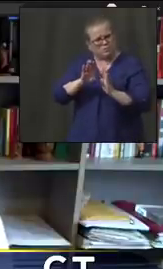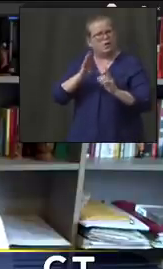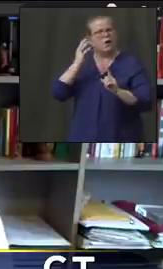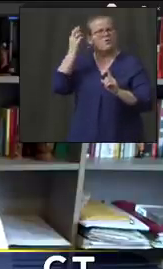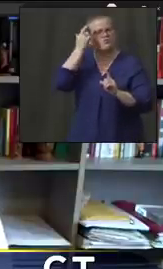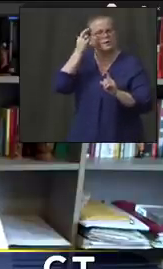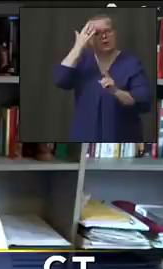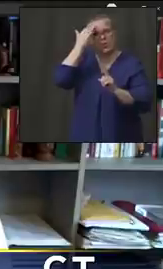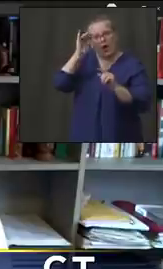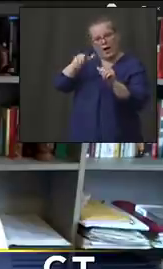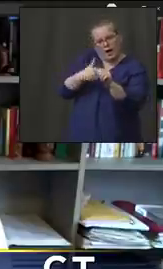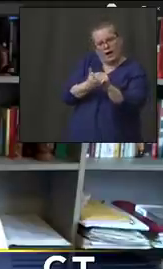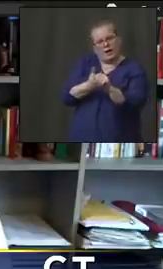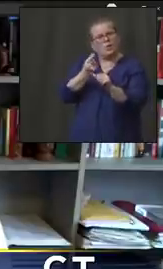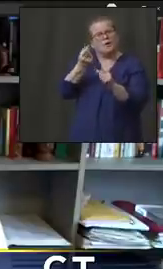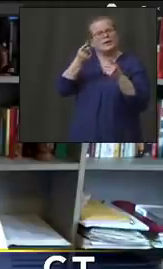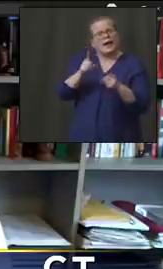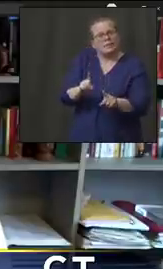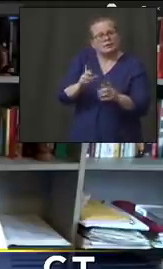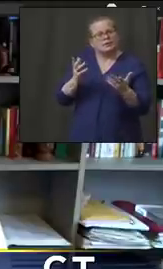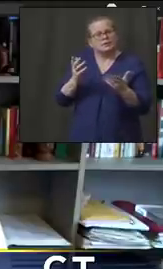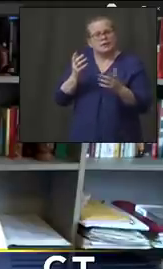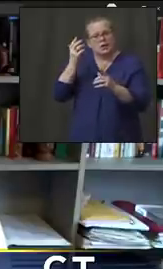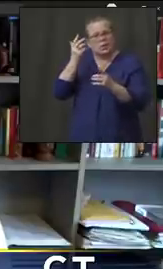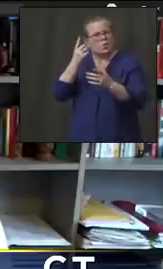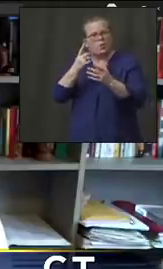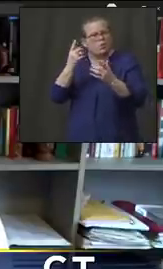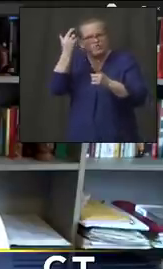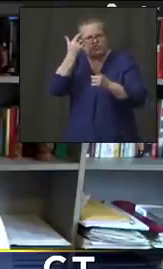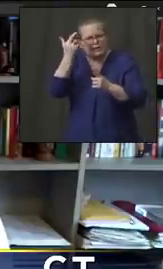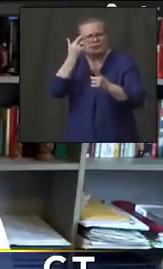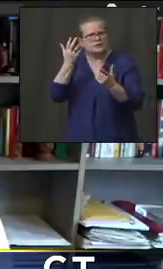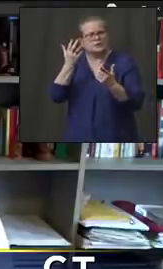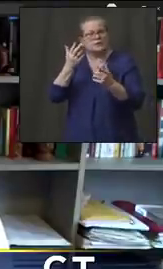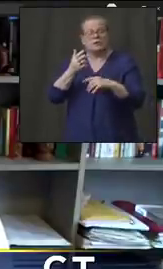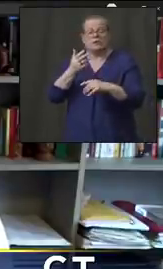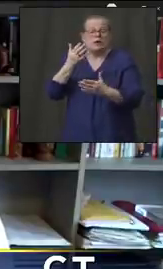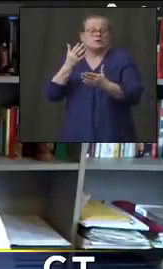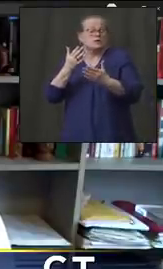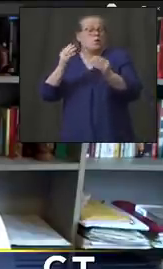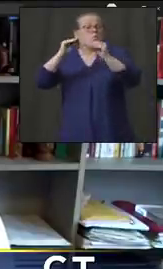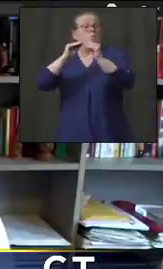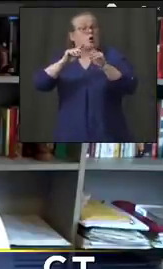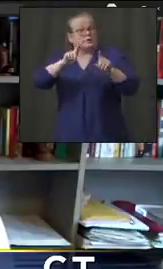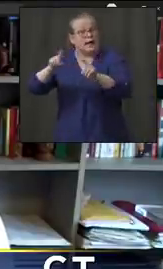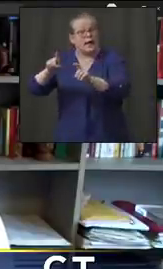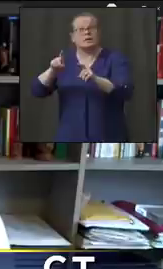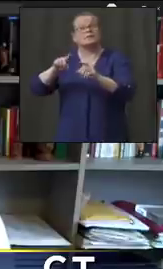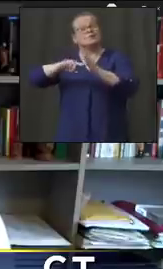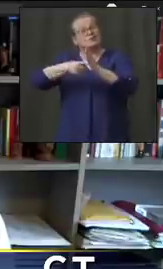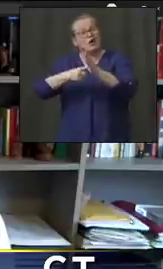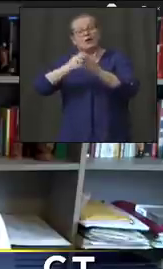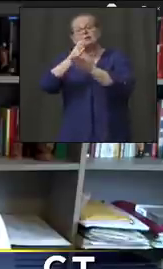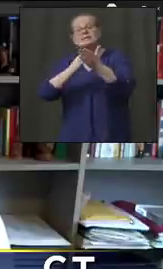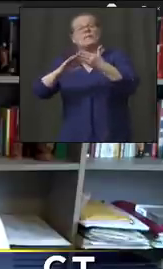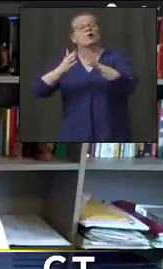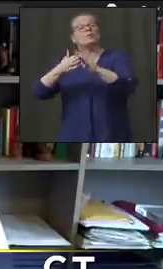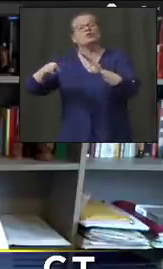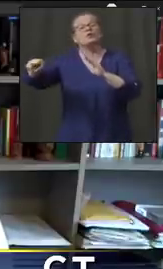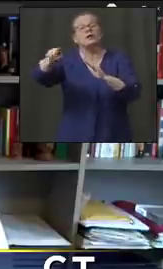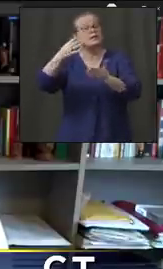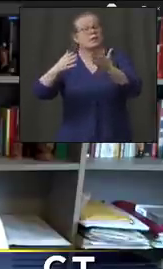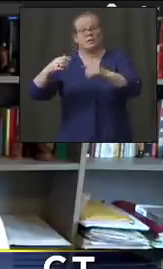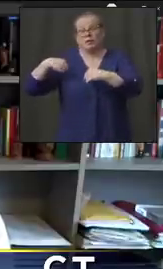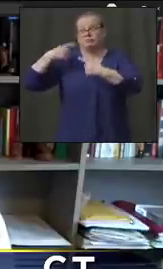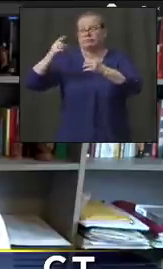the testing, we're also rolling it out to communities that may not have had access to testing. Communities, particularly in the urban